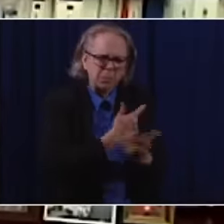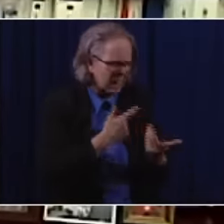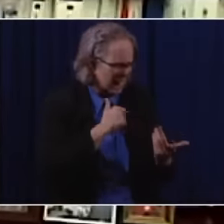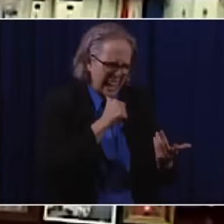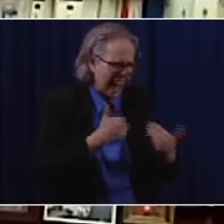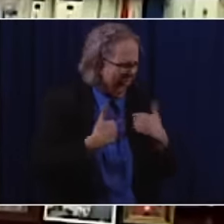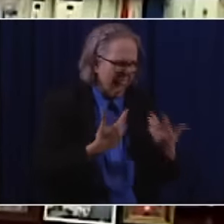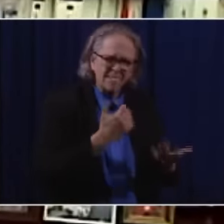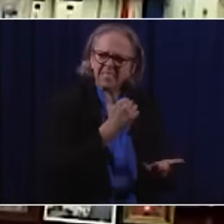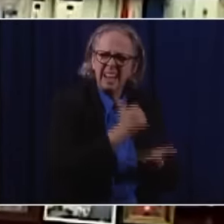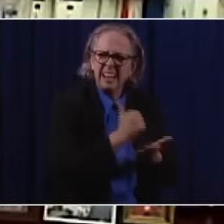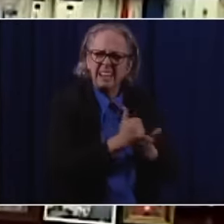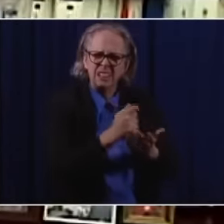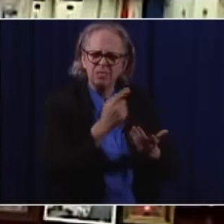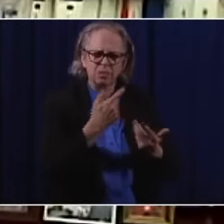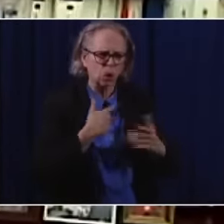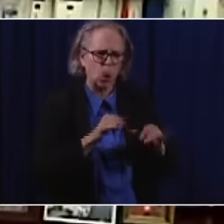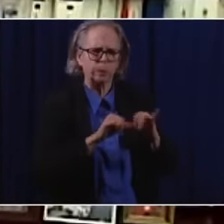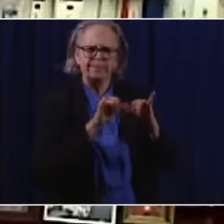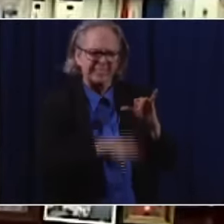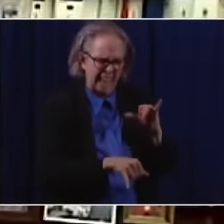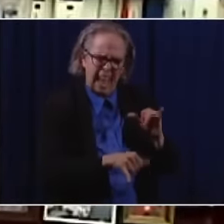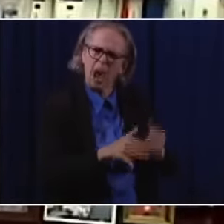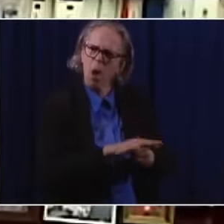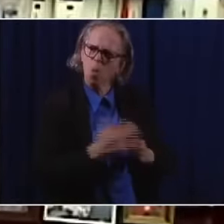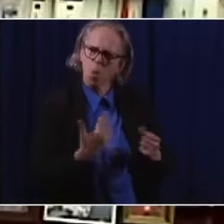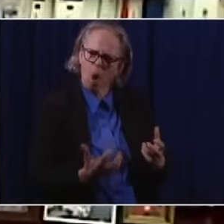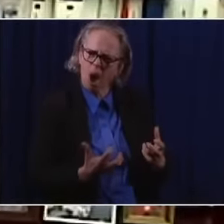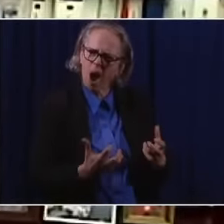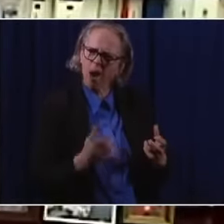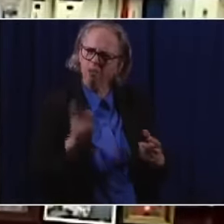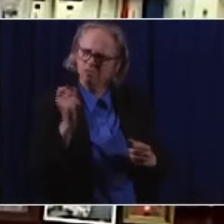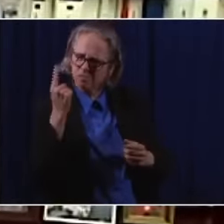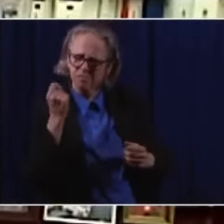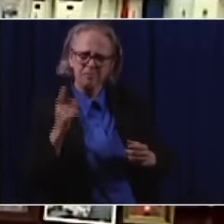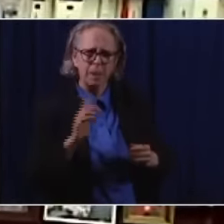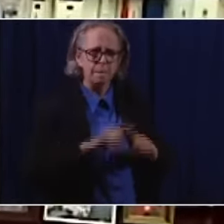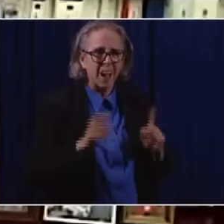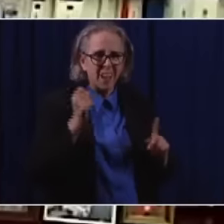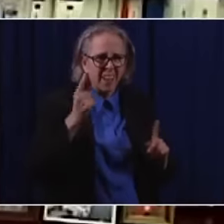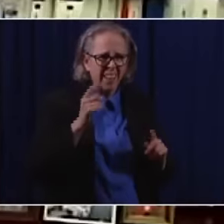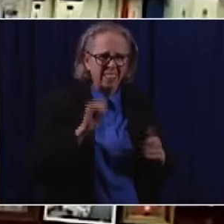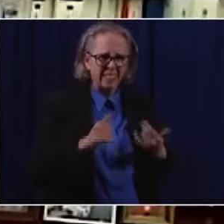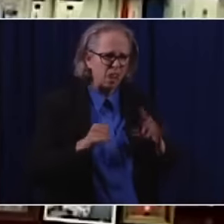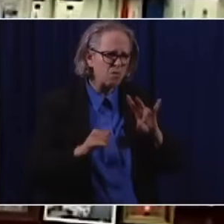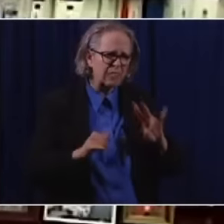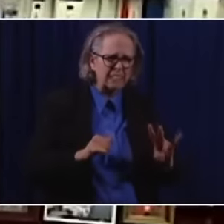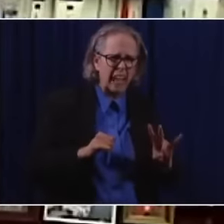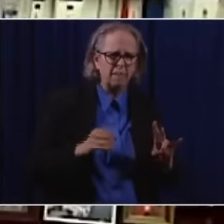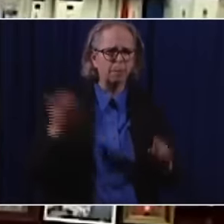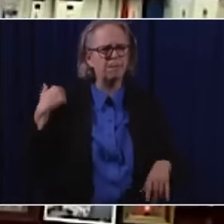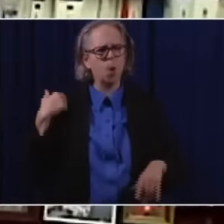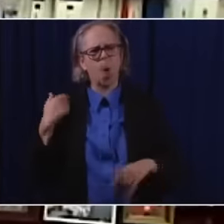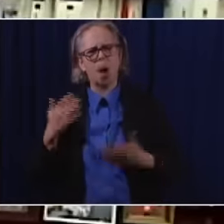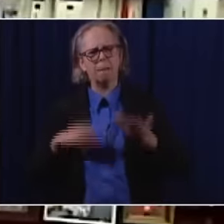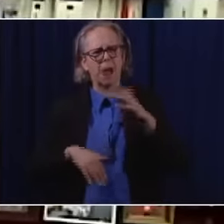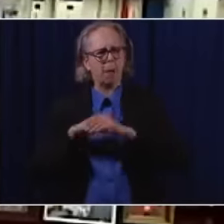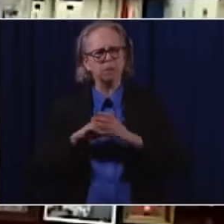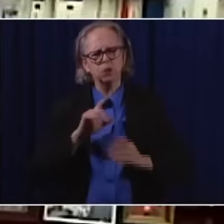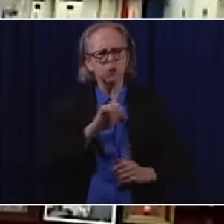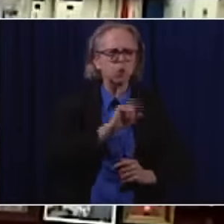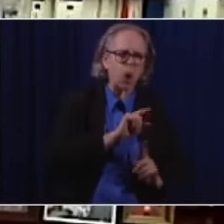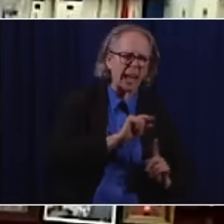locally as possible. So those regions maybe saw 10, 15, 20 patients in the past, might be at 30 to 50 patients